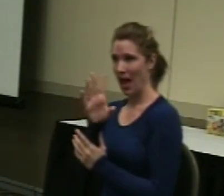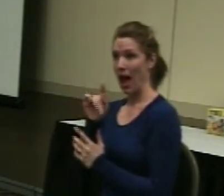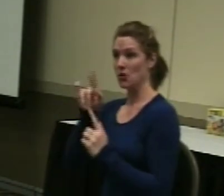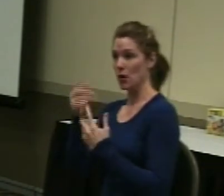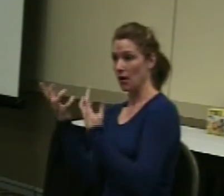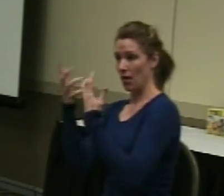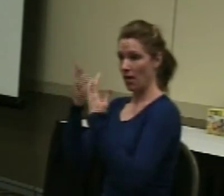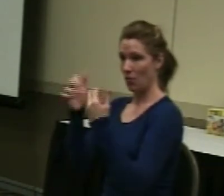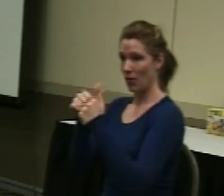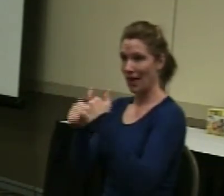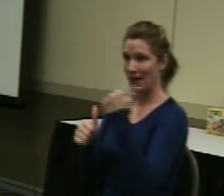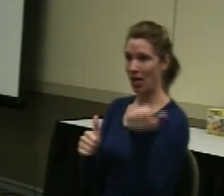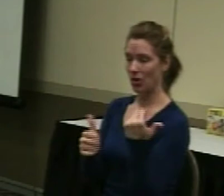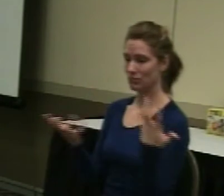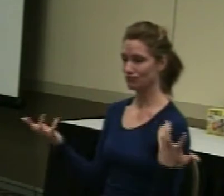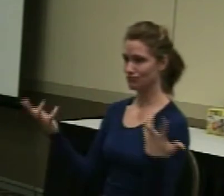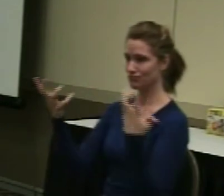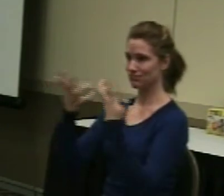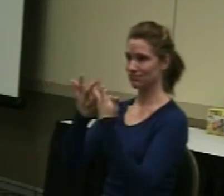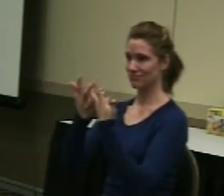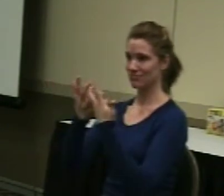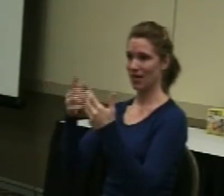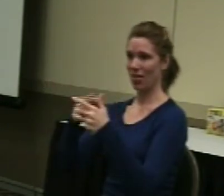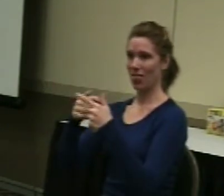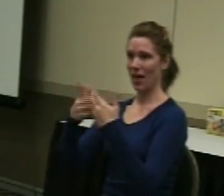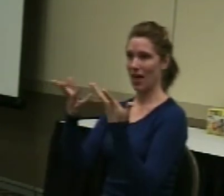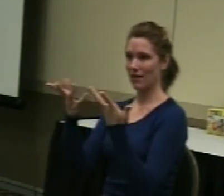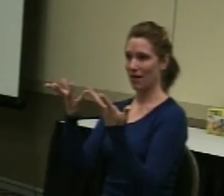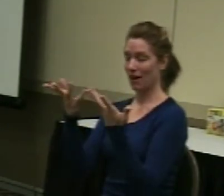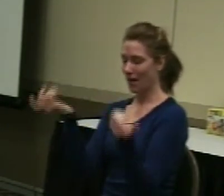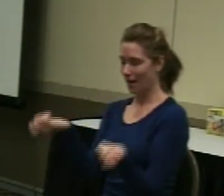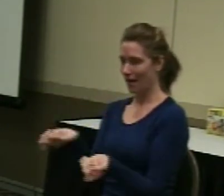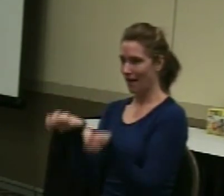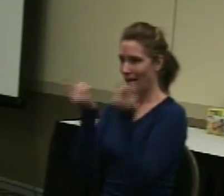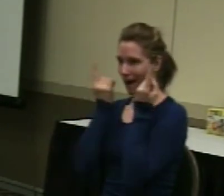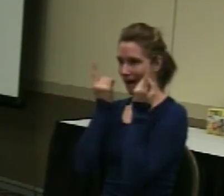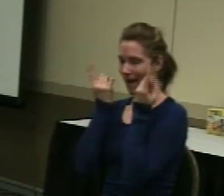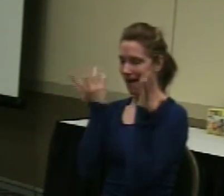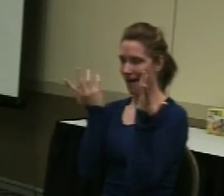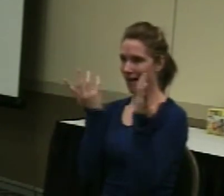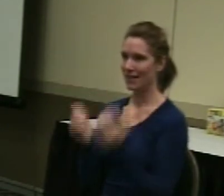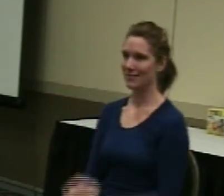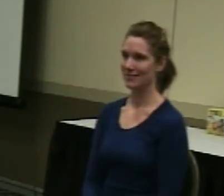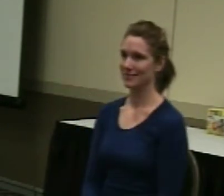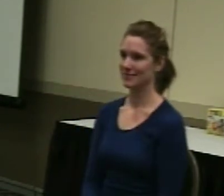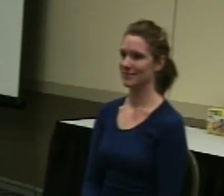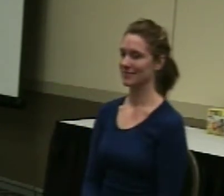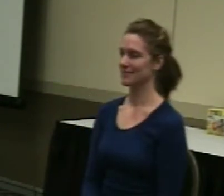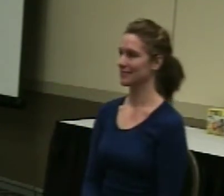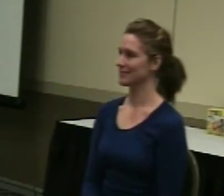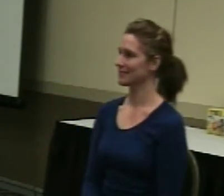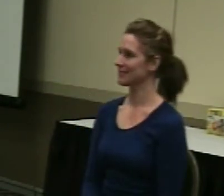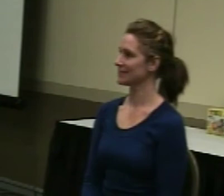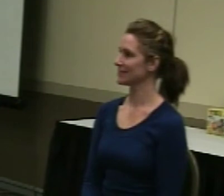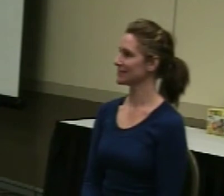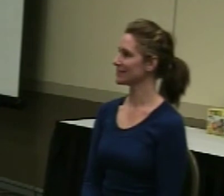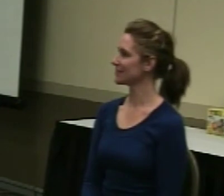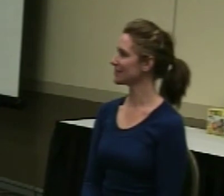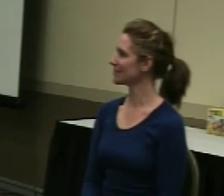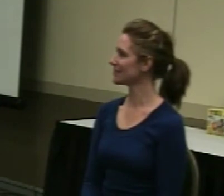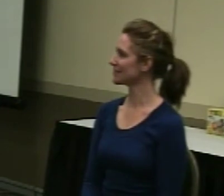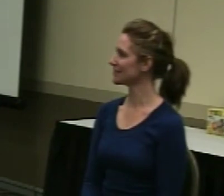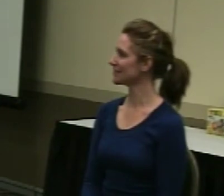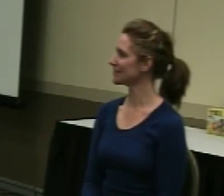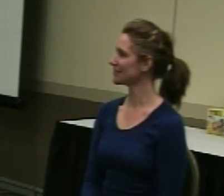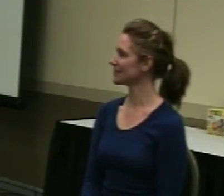somebody else's, you've got it understood. So, and